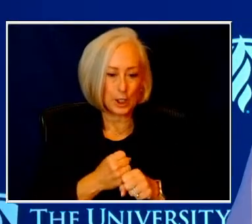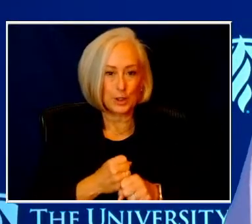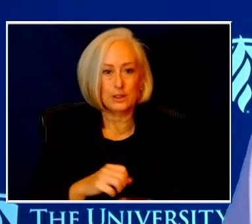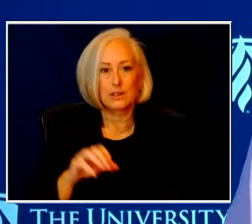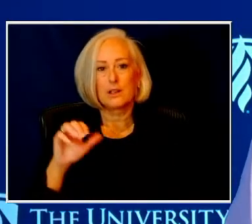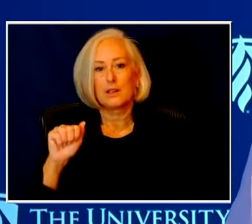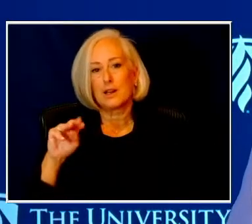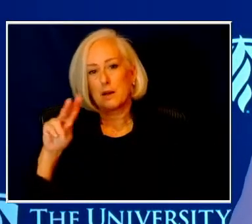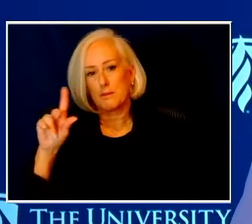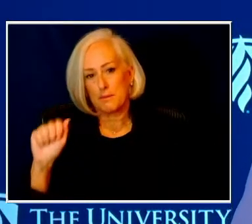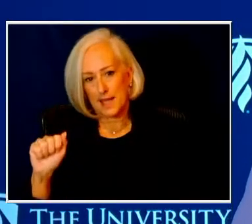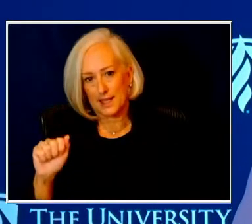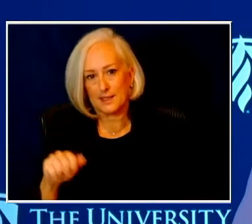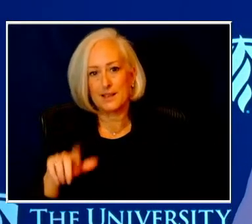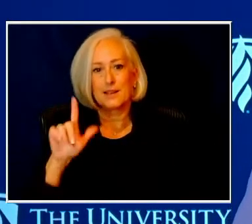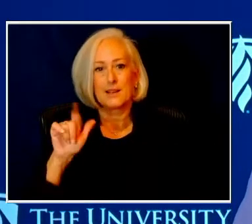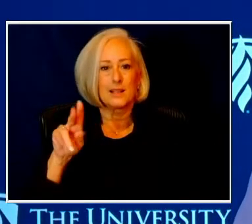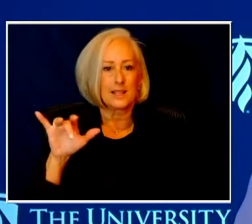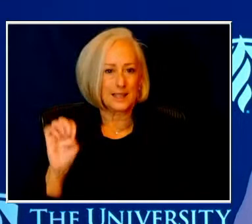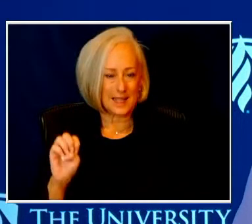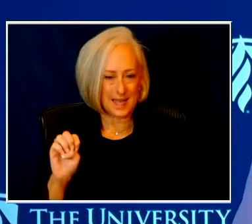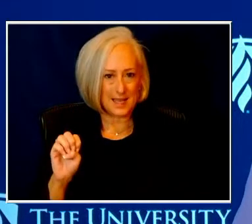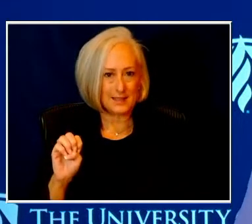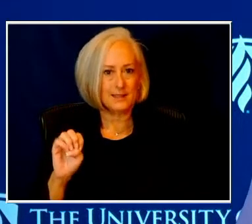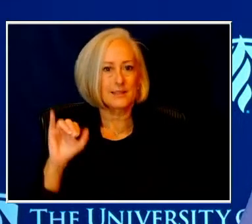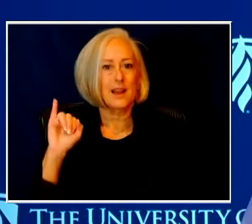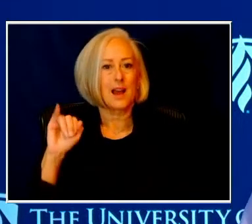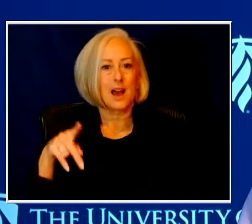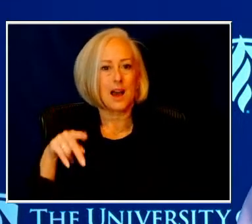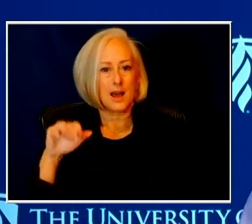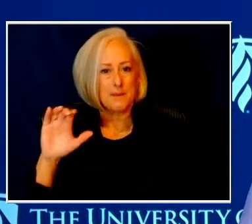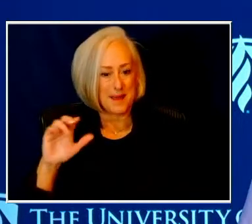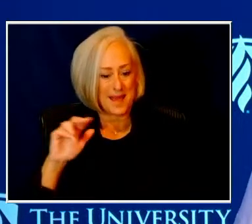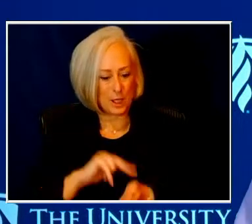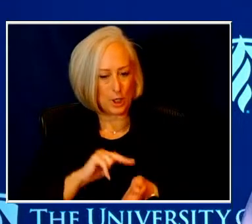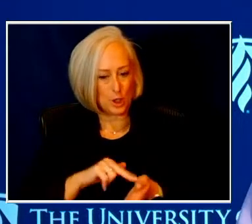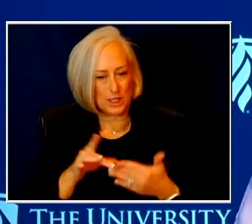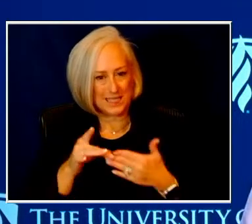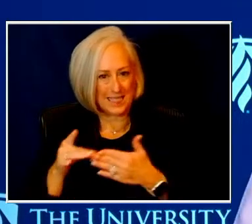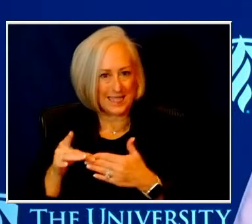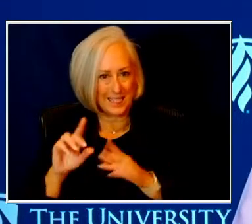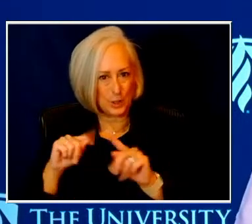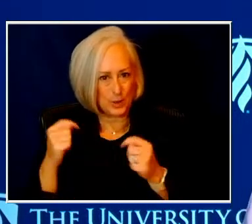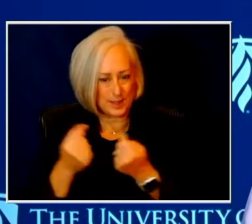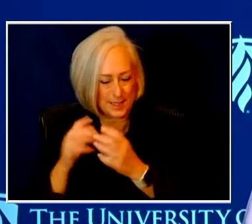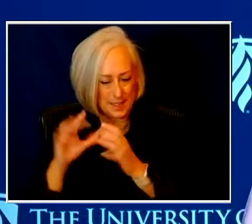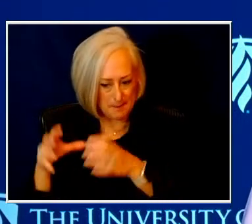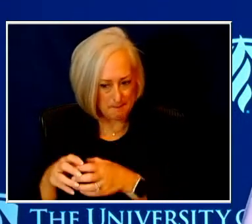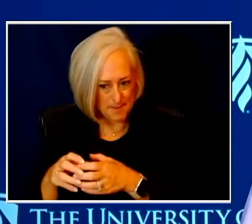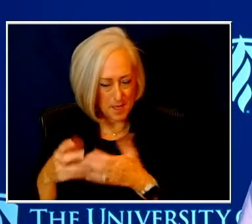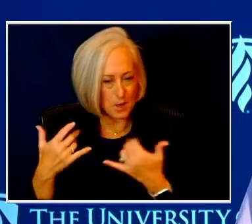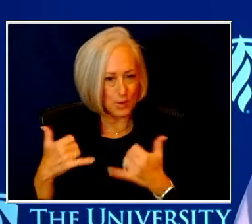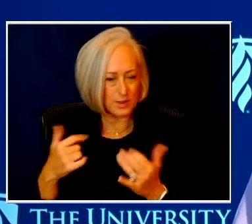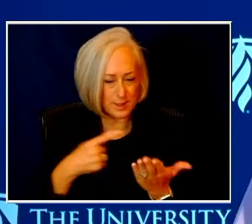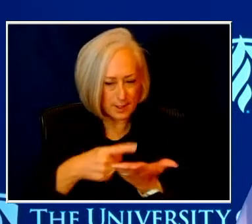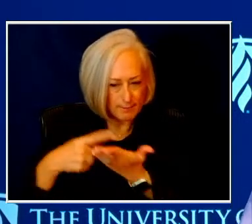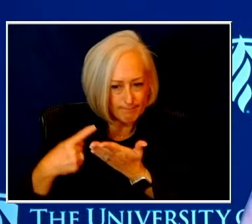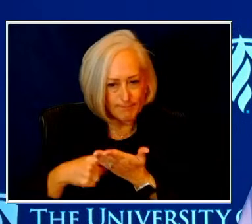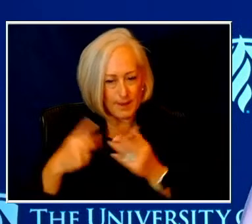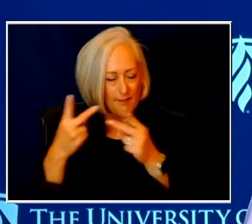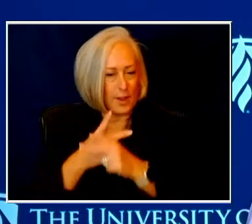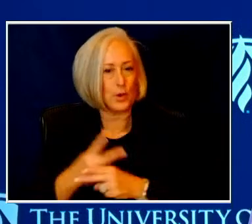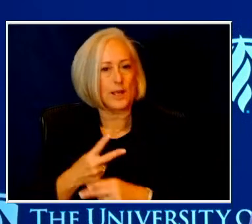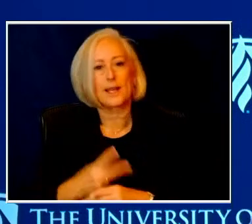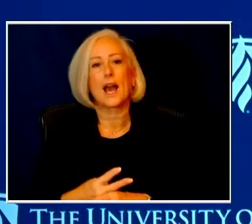our IPAC nursing leaders. You know, we're still trying to figure that out. Again, as some of it just it hasn't